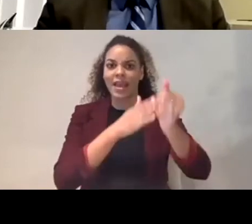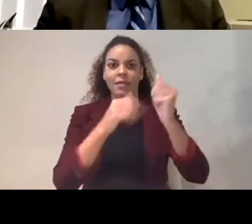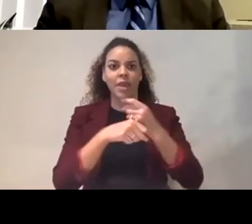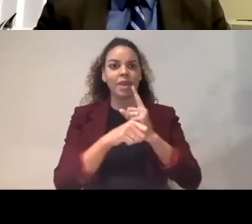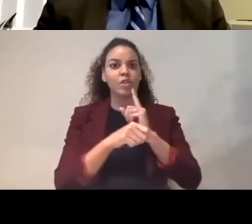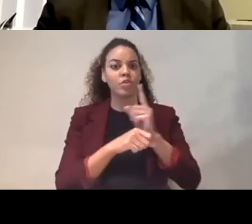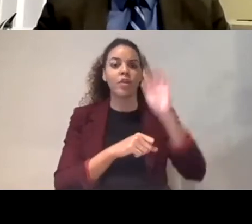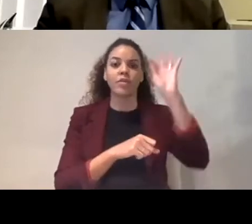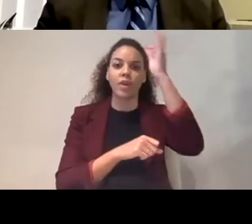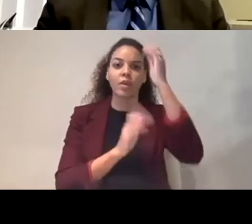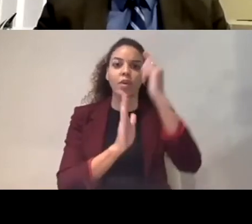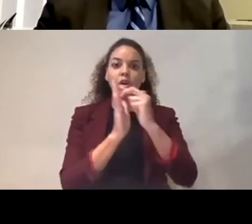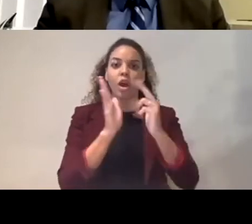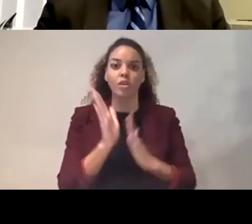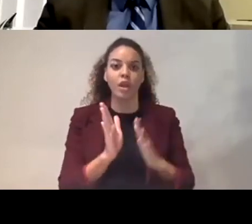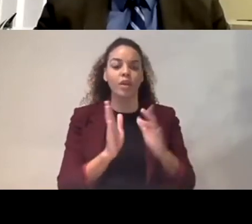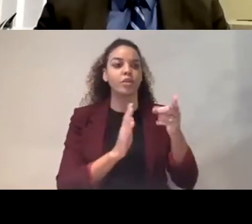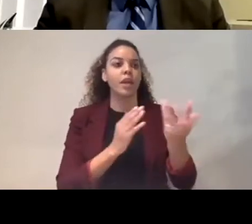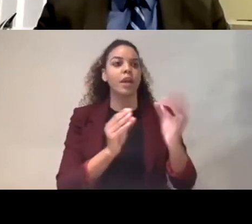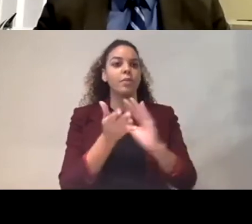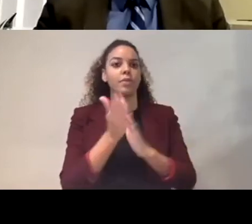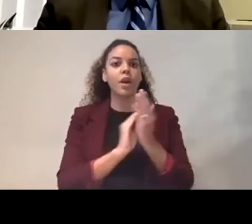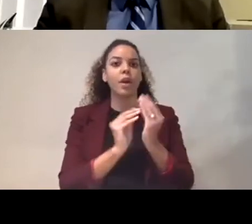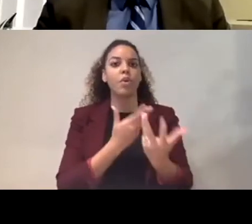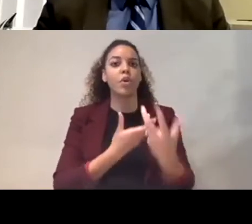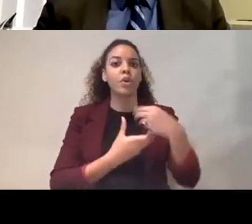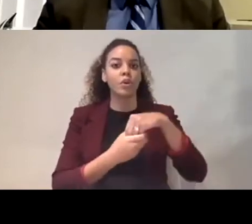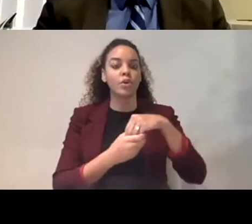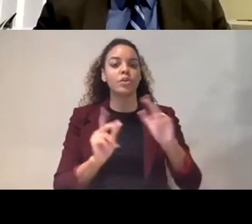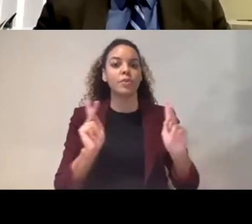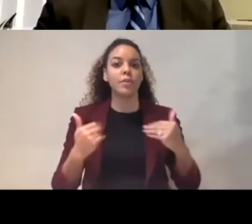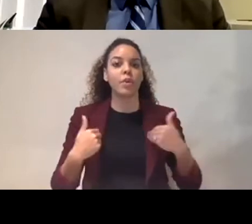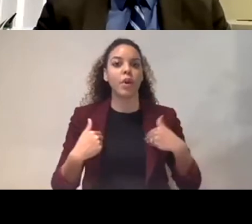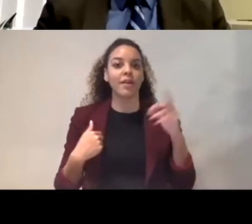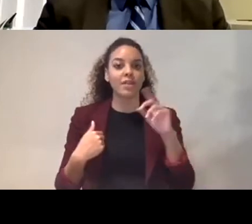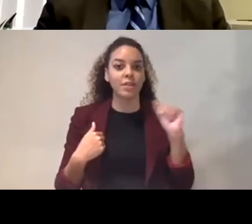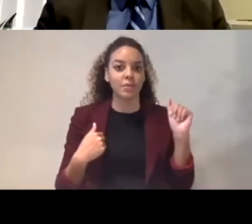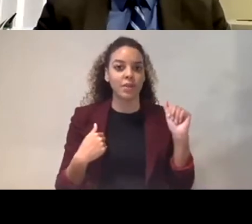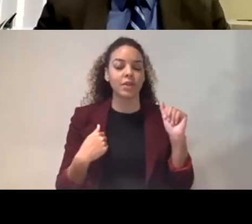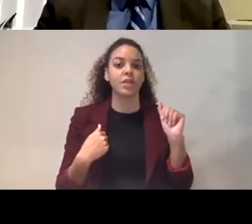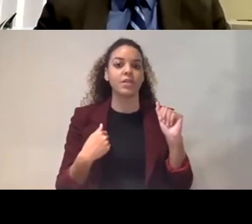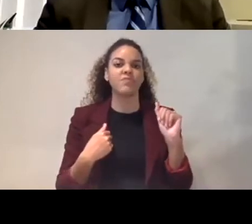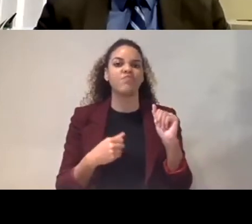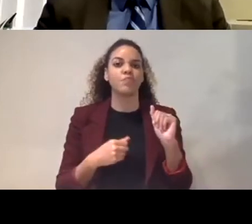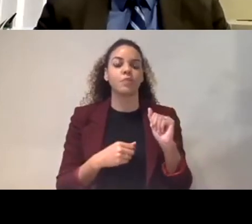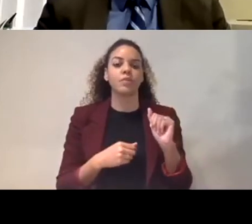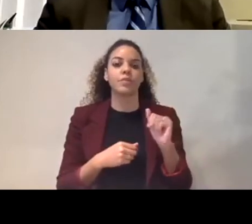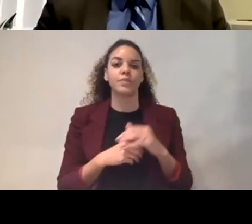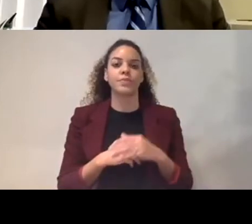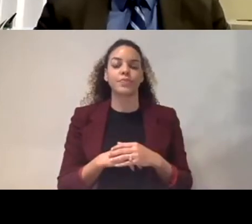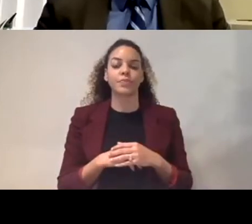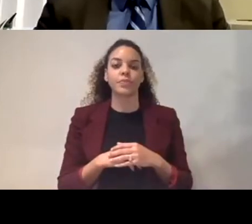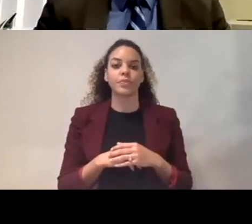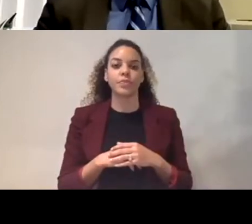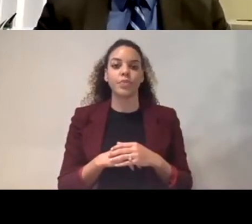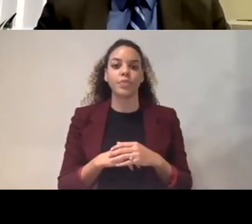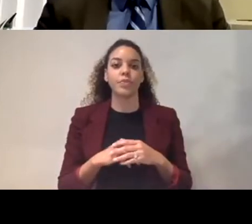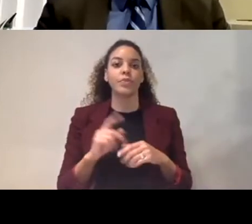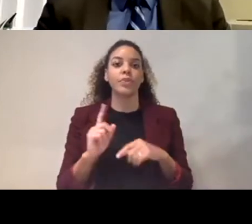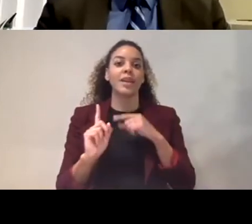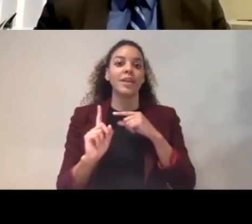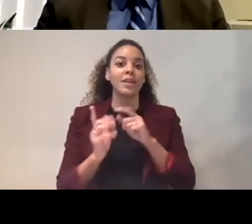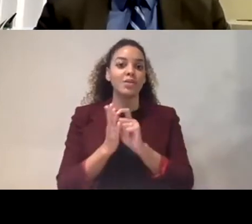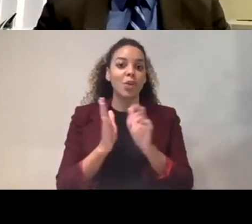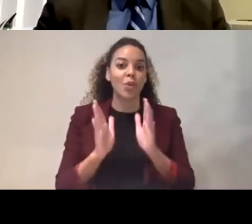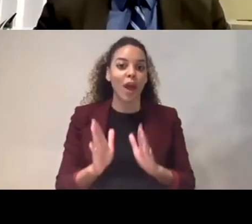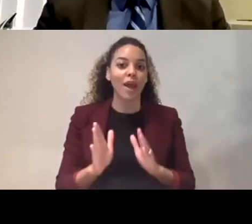become more inclusive of people with disabilities in their talent pipeline. He is a scholar, he's a thought leader,